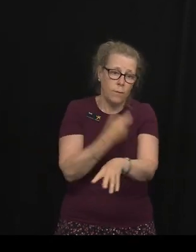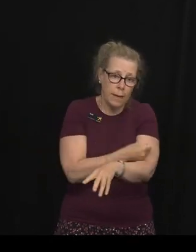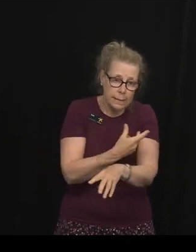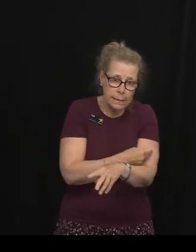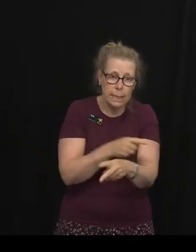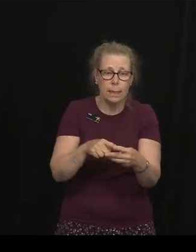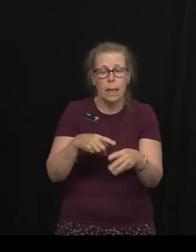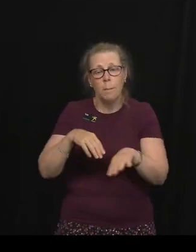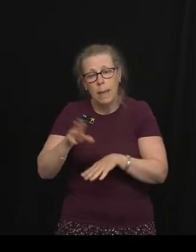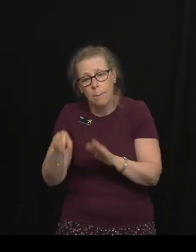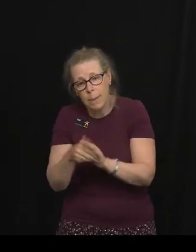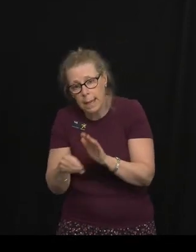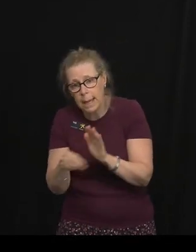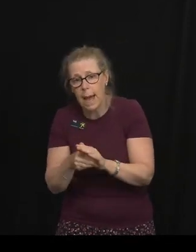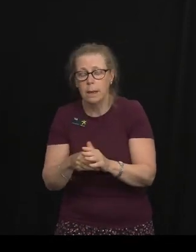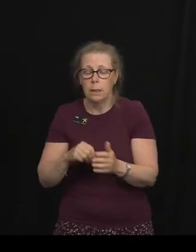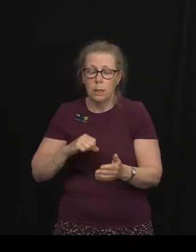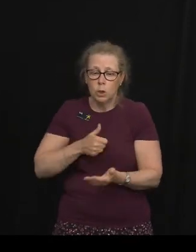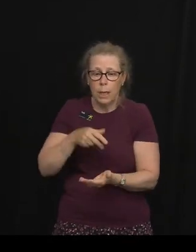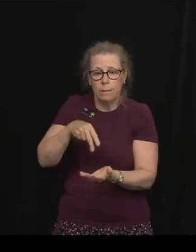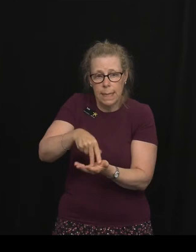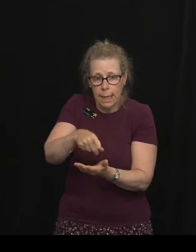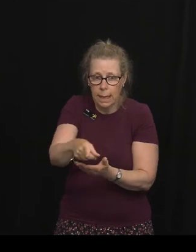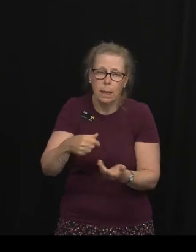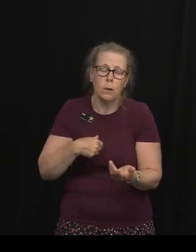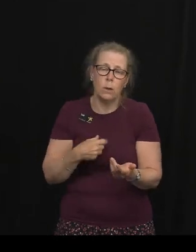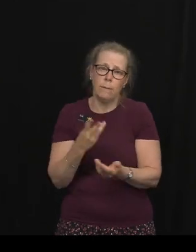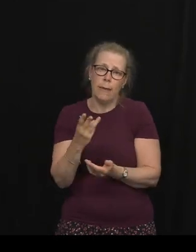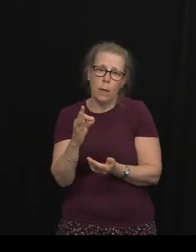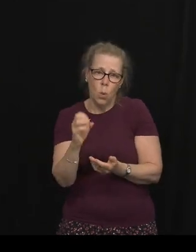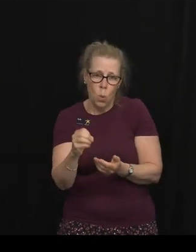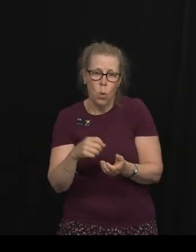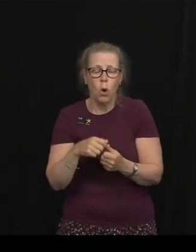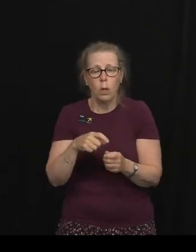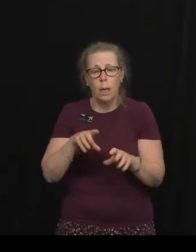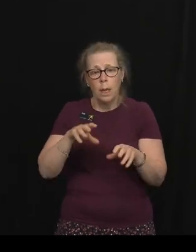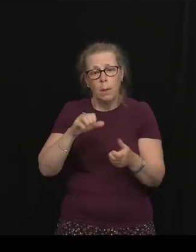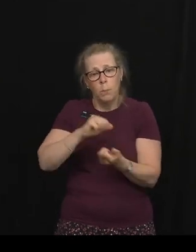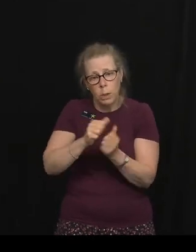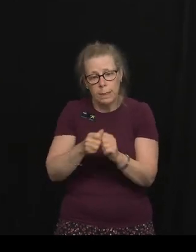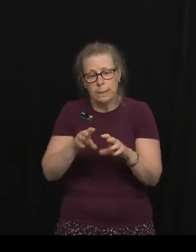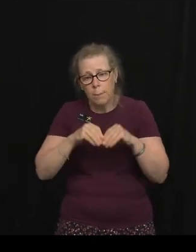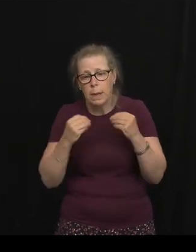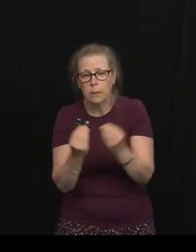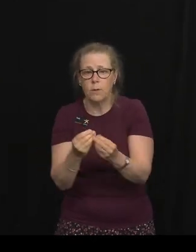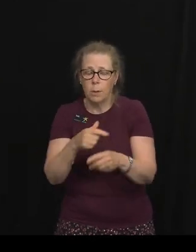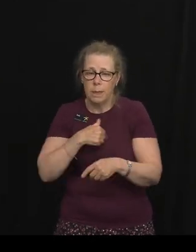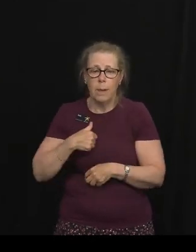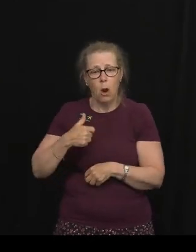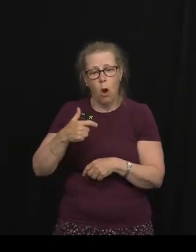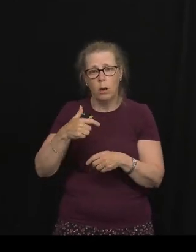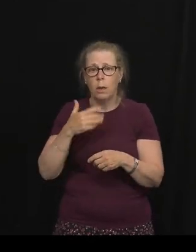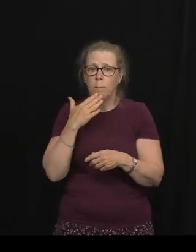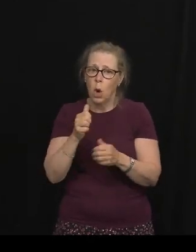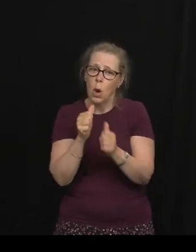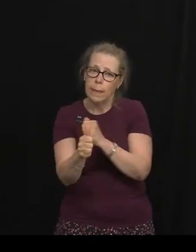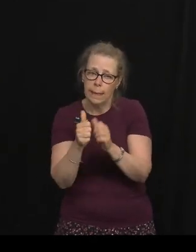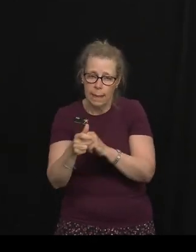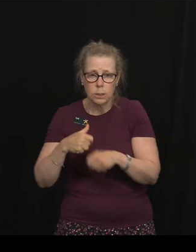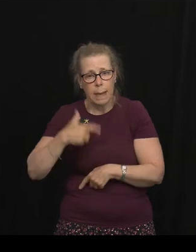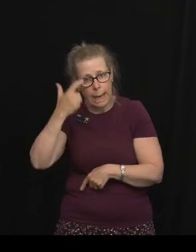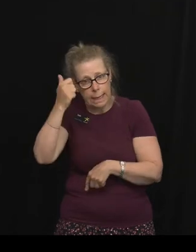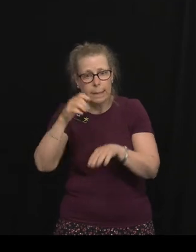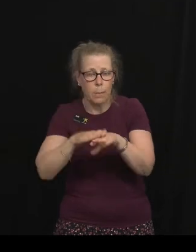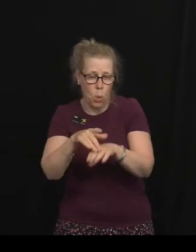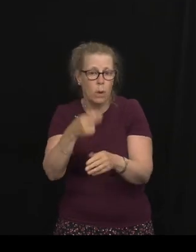more financing, an independent, stronger WHO, and a political platform where you can actually have true political leadership. Not that difficult,